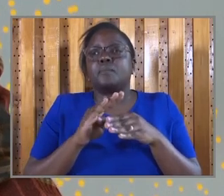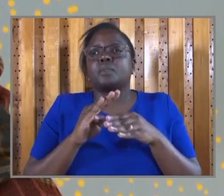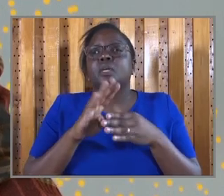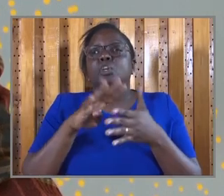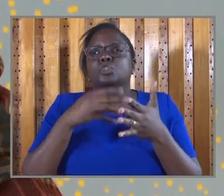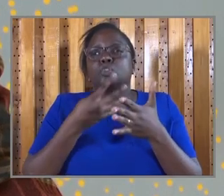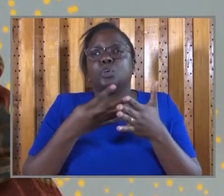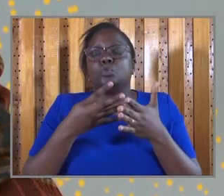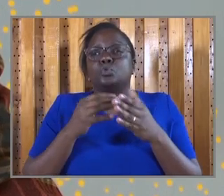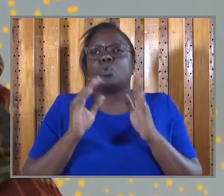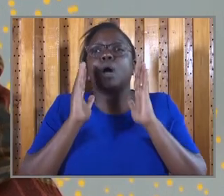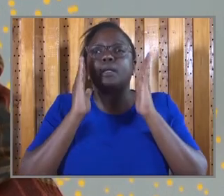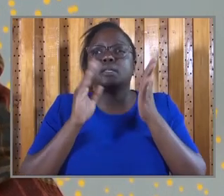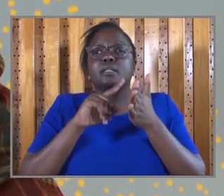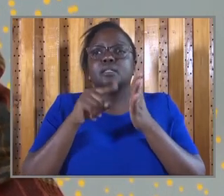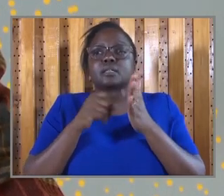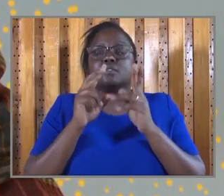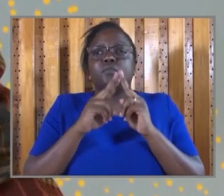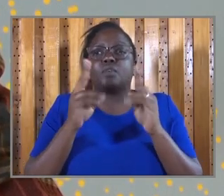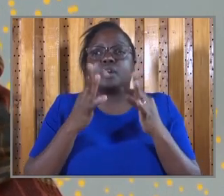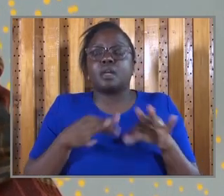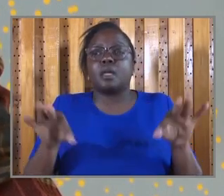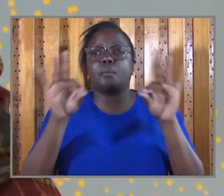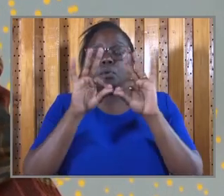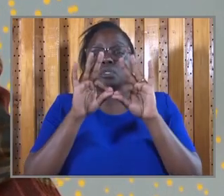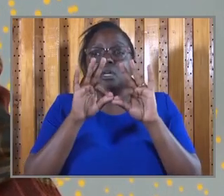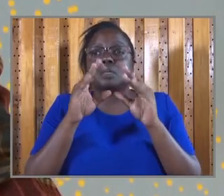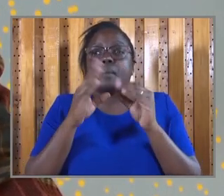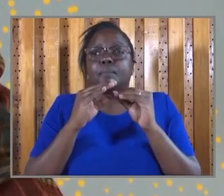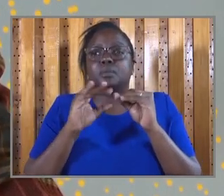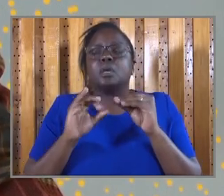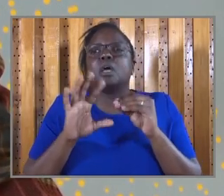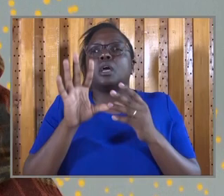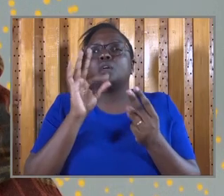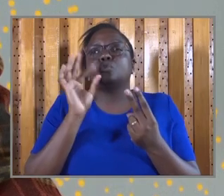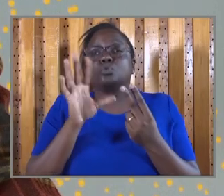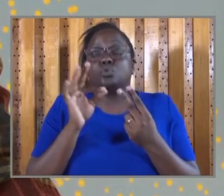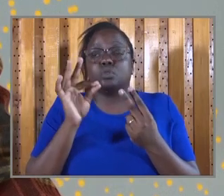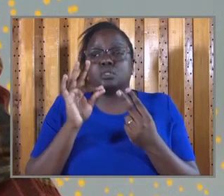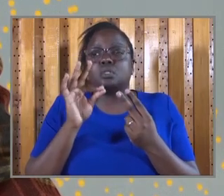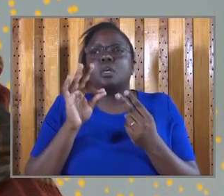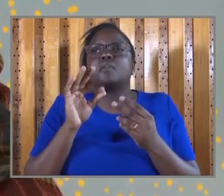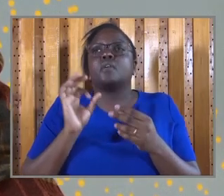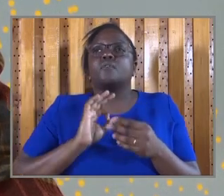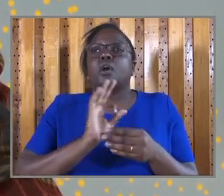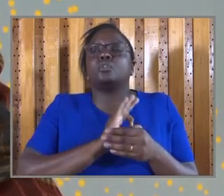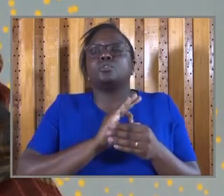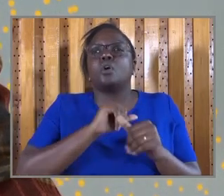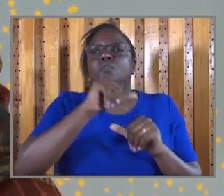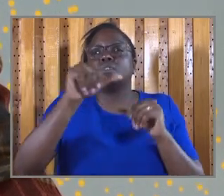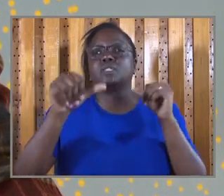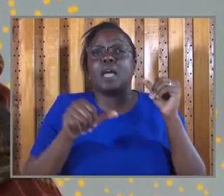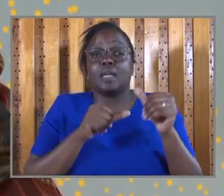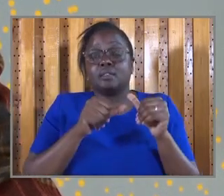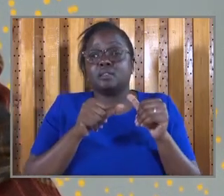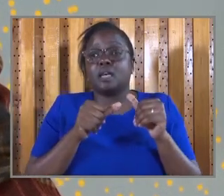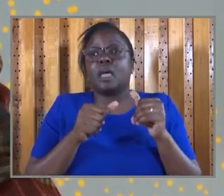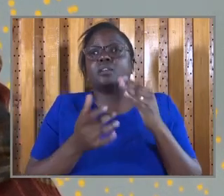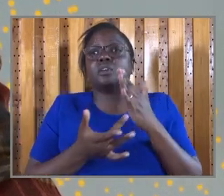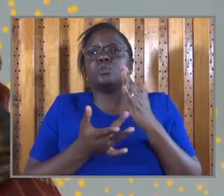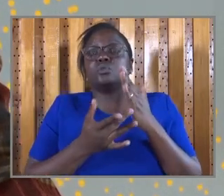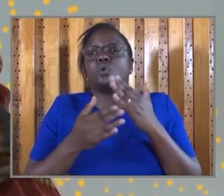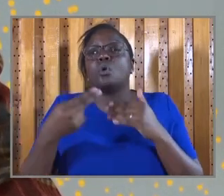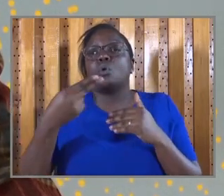this important meeting, and also to choose the Faculty of Science and Technology to host this